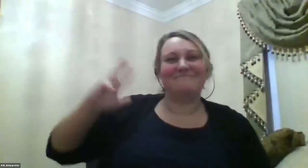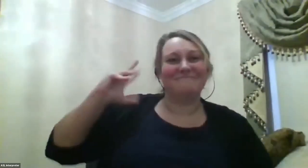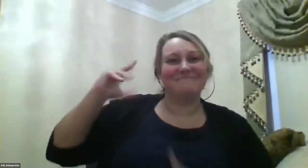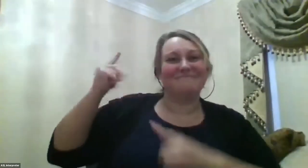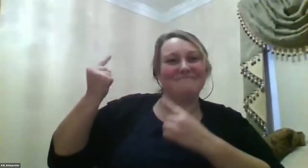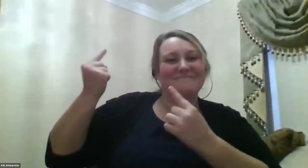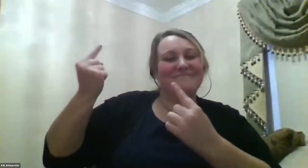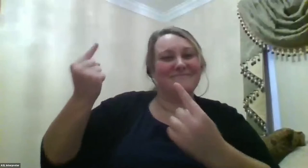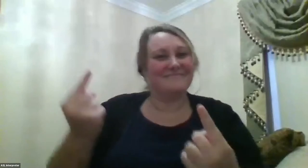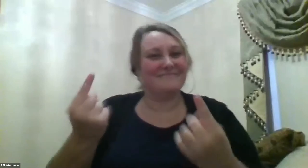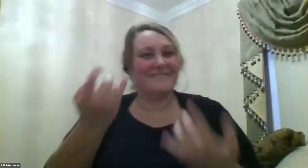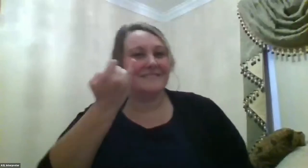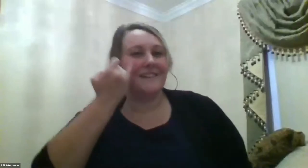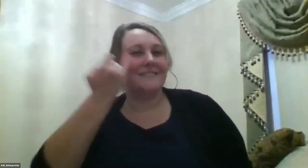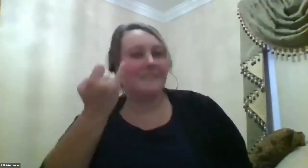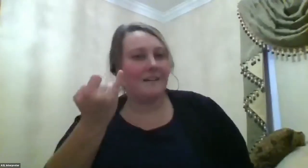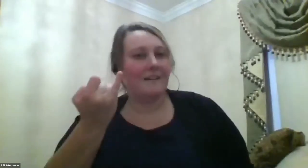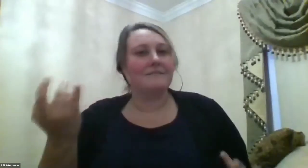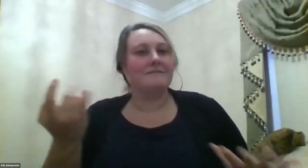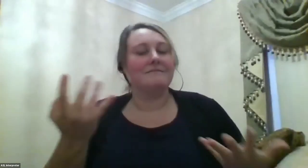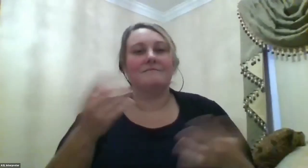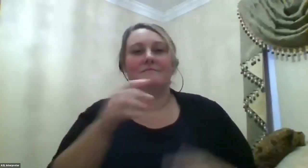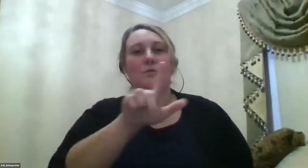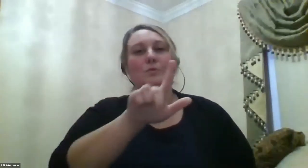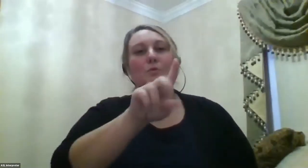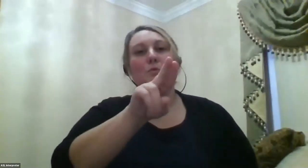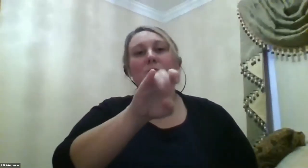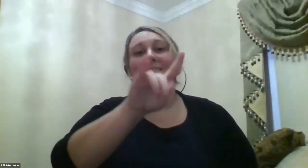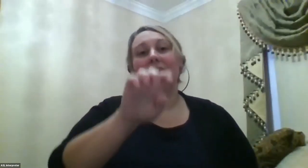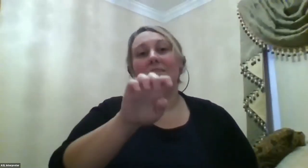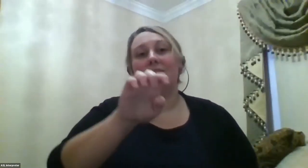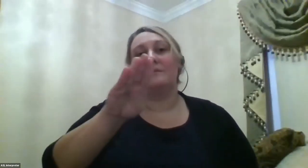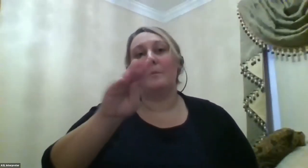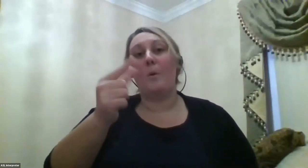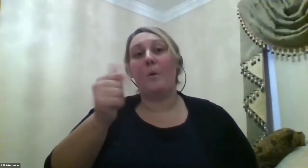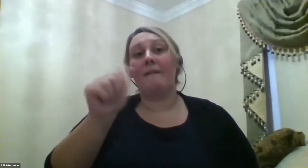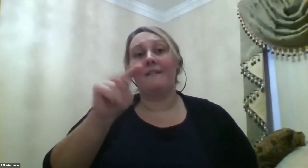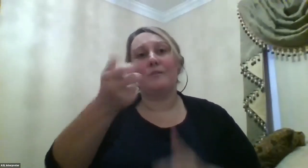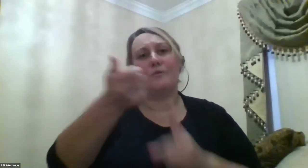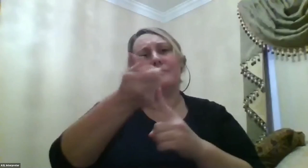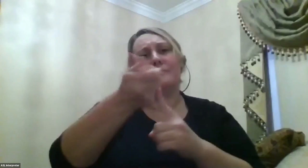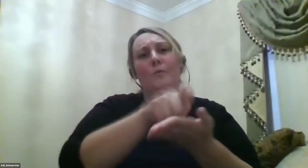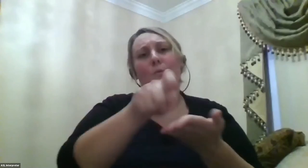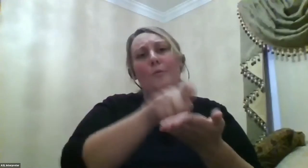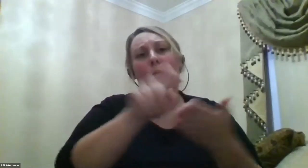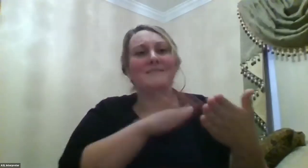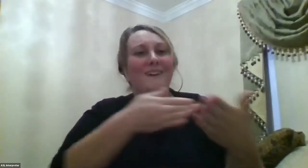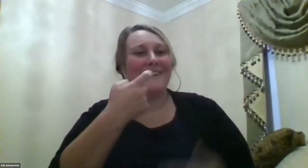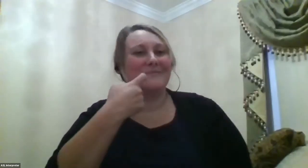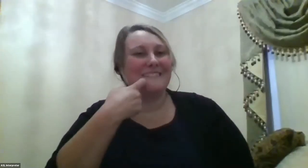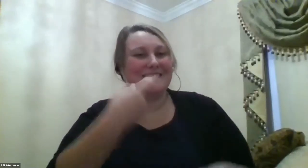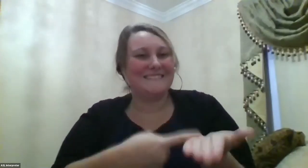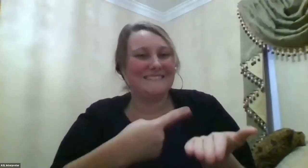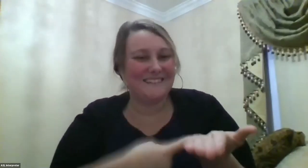myth, right, just sort of like what kinds of, what kinds of collective, I mean, there's so many different kinds of collectivity that are sort of like all working